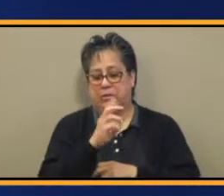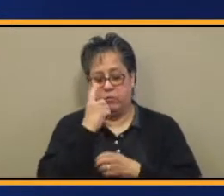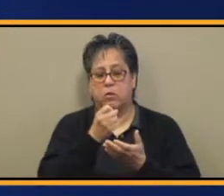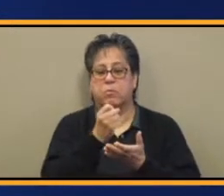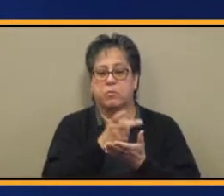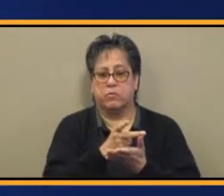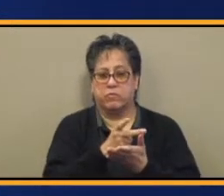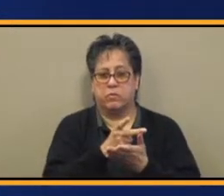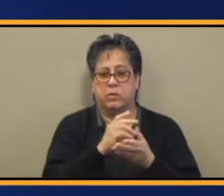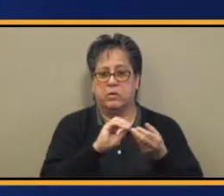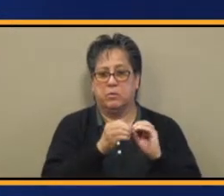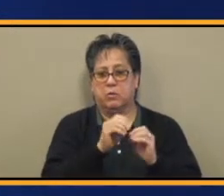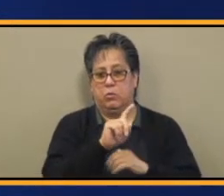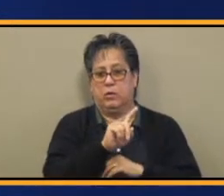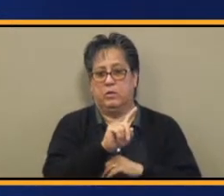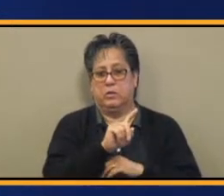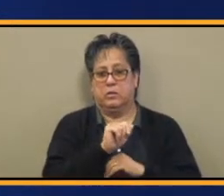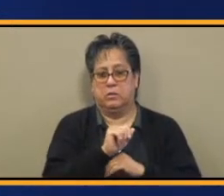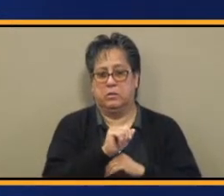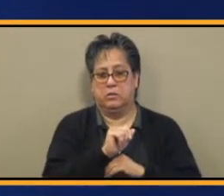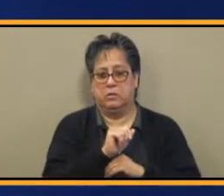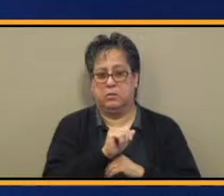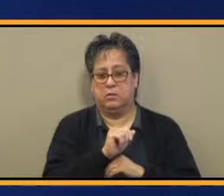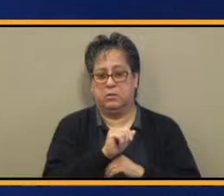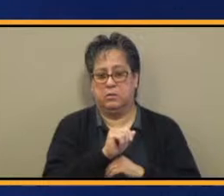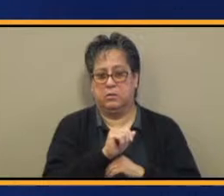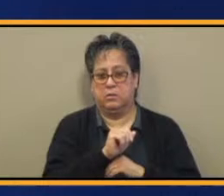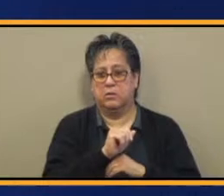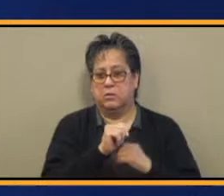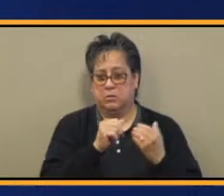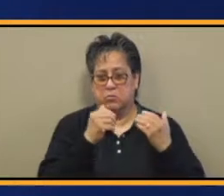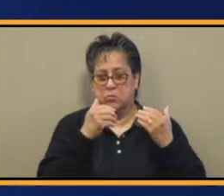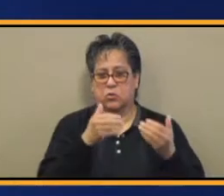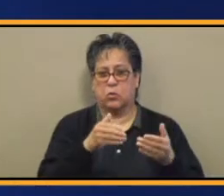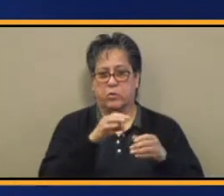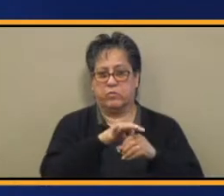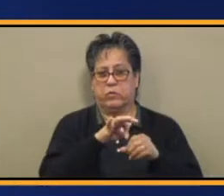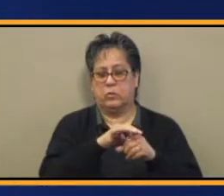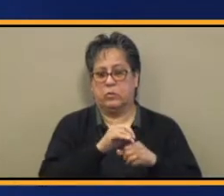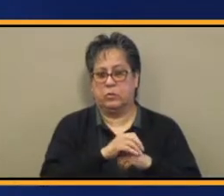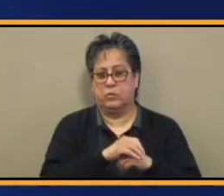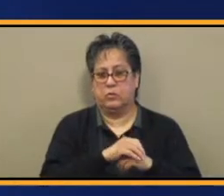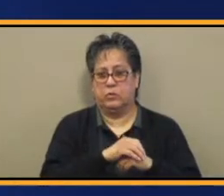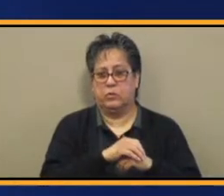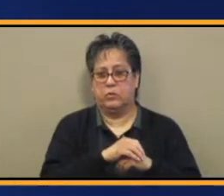approve item number one. On that motion, call for the vote.